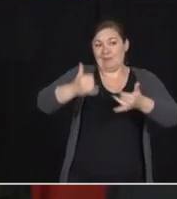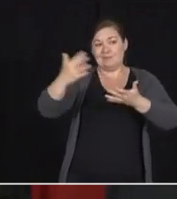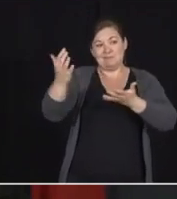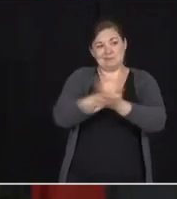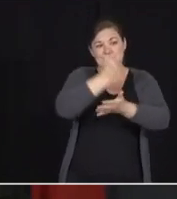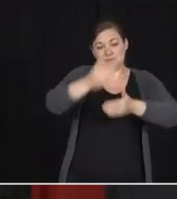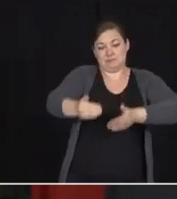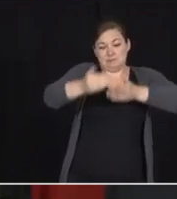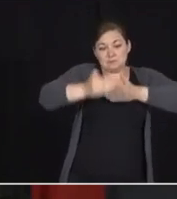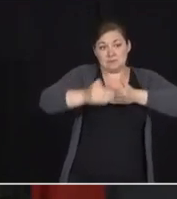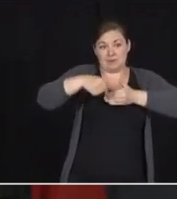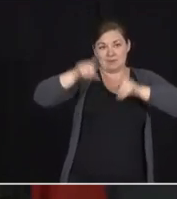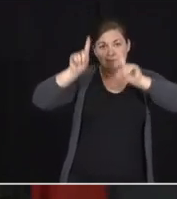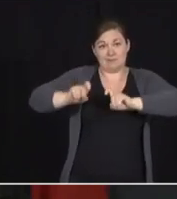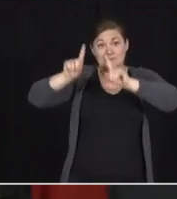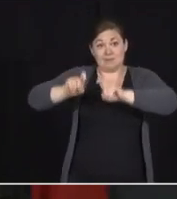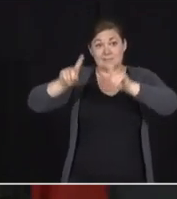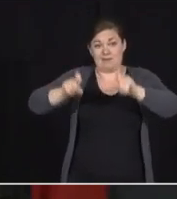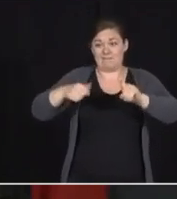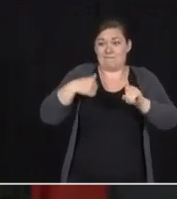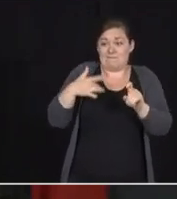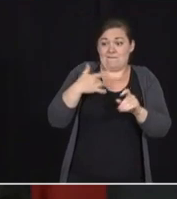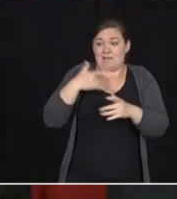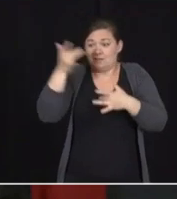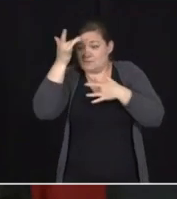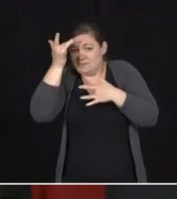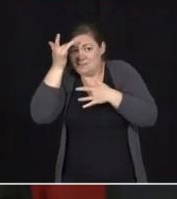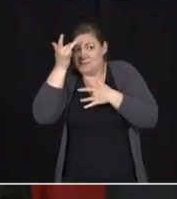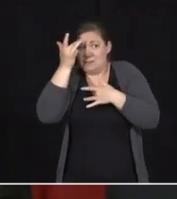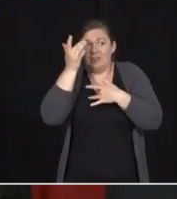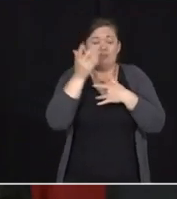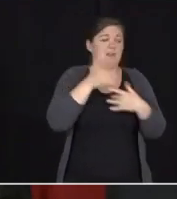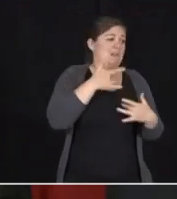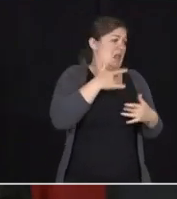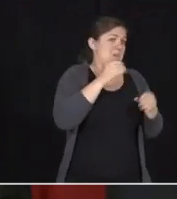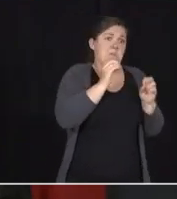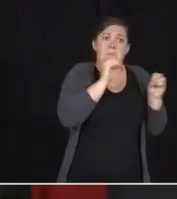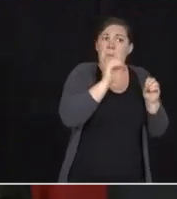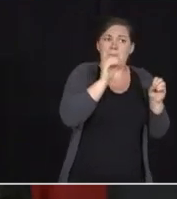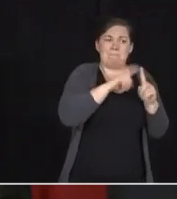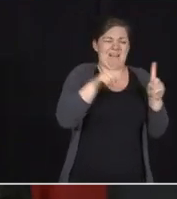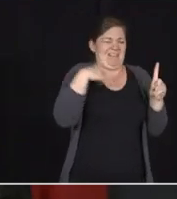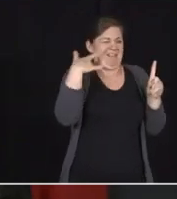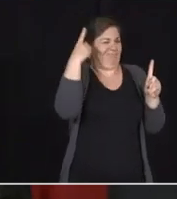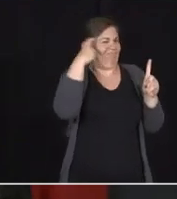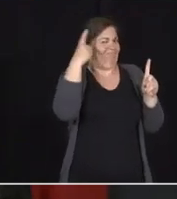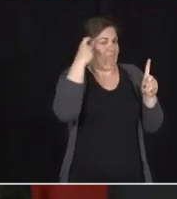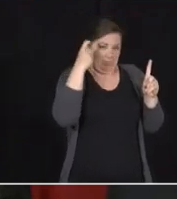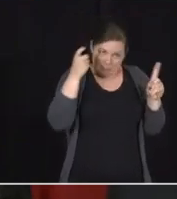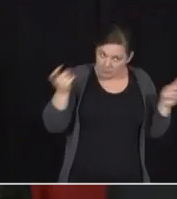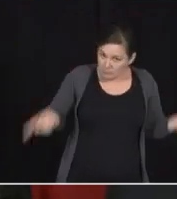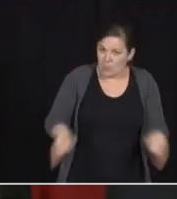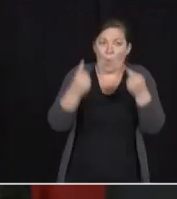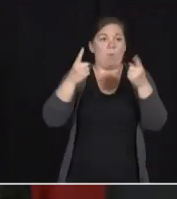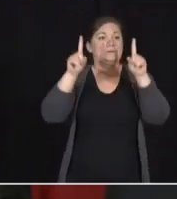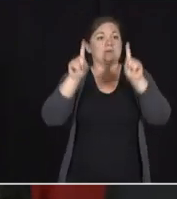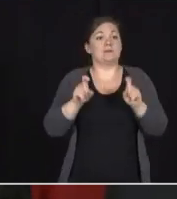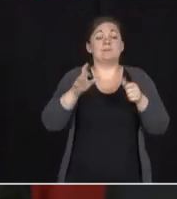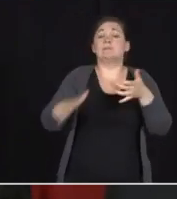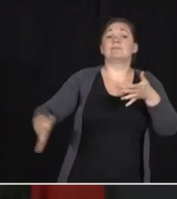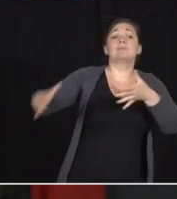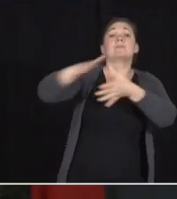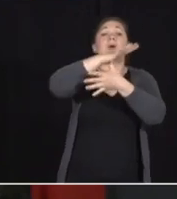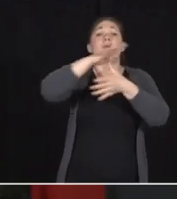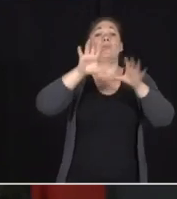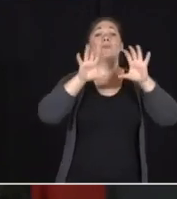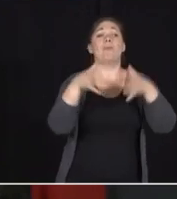asymptomatic and symptomatic. Our main focus, Colin, was on the long-term care. And don't get me wrong, it still is our main focus. But